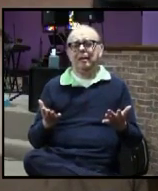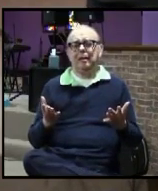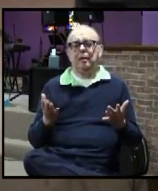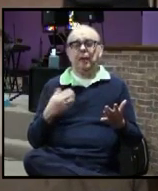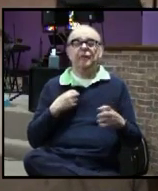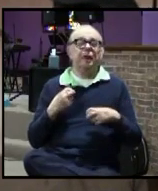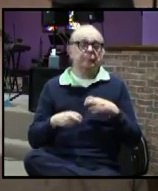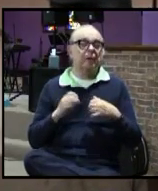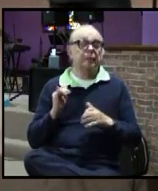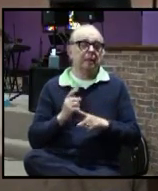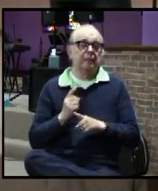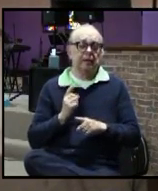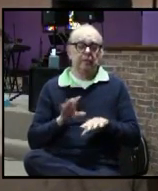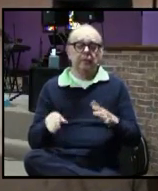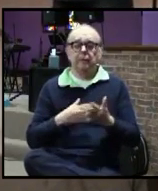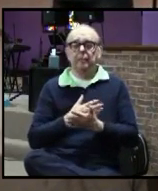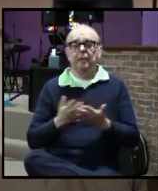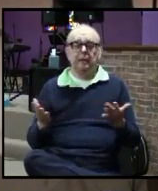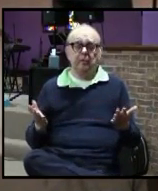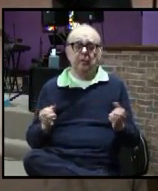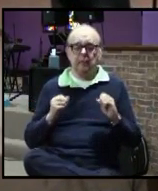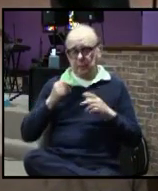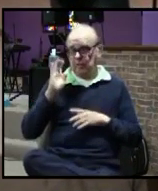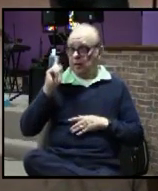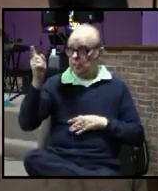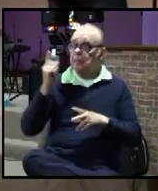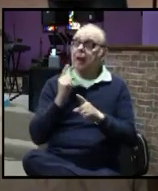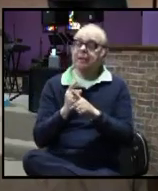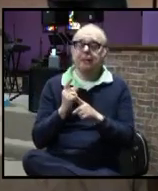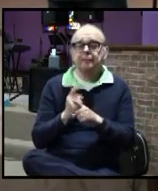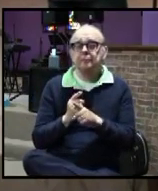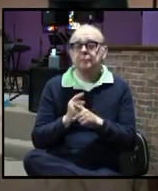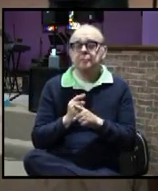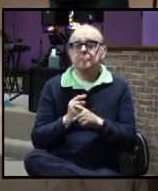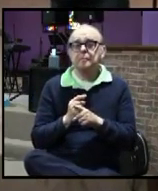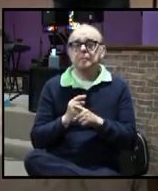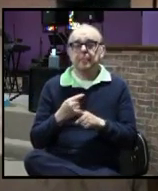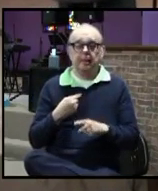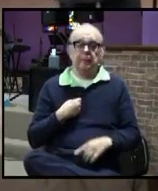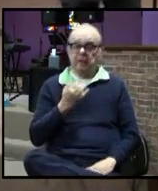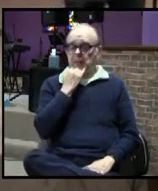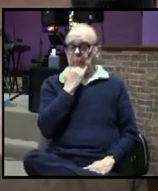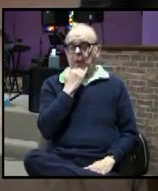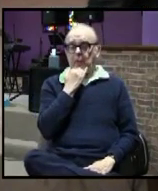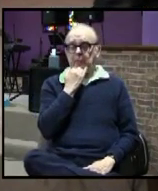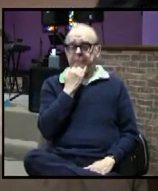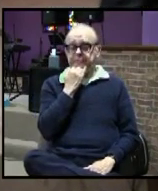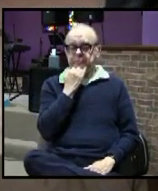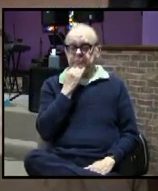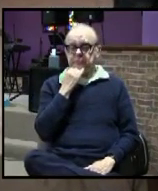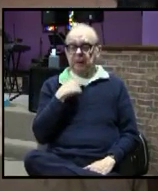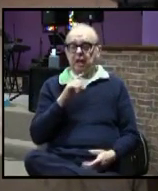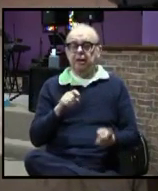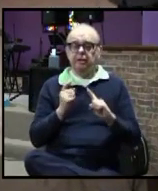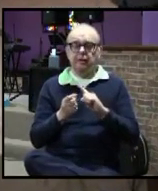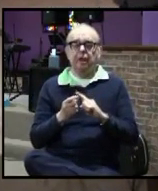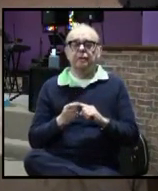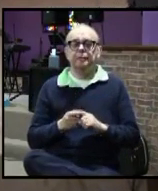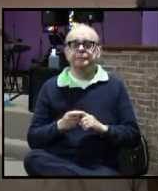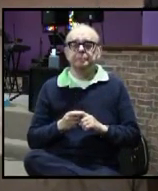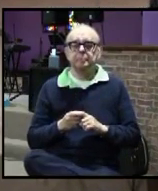And then we've got a problem here, right? We have to do something about it. We have to say, okay, God, you're right, and I'm wrong, and I need to